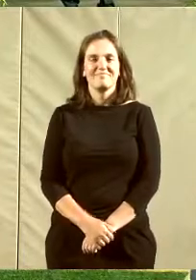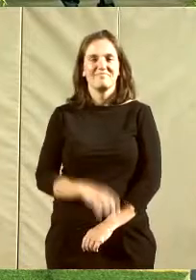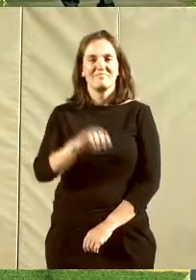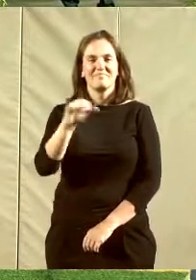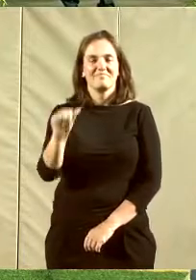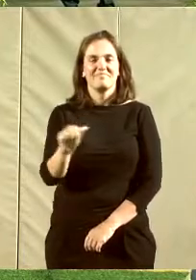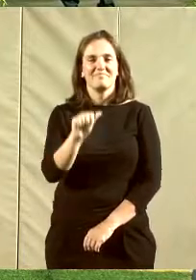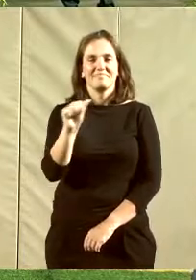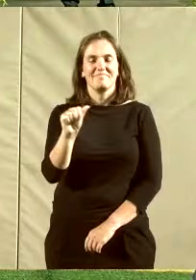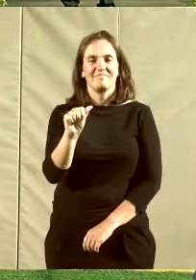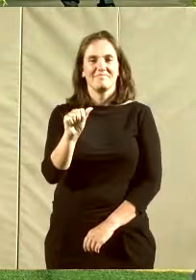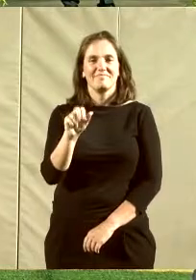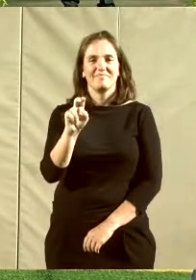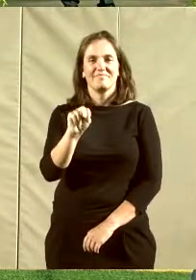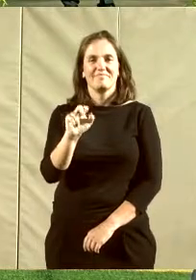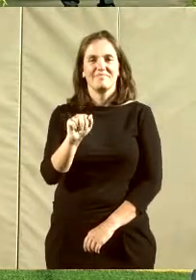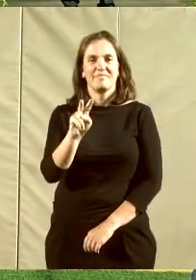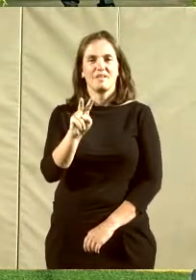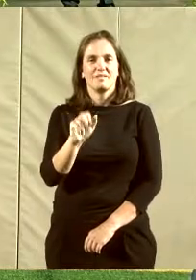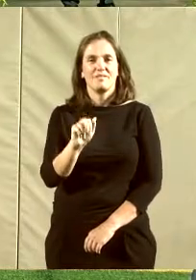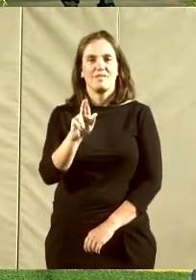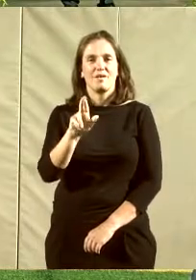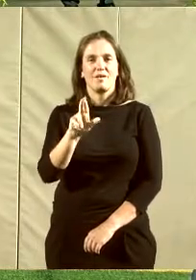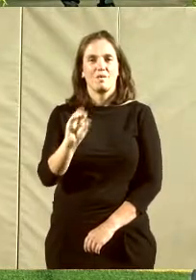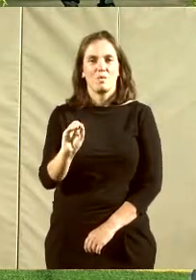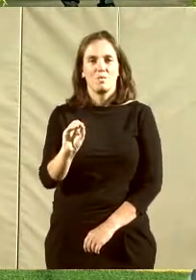Ariana Cherie Navarro.